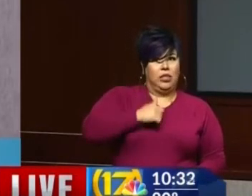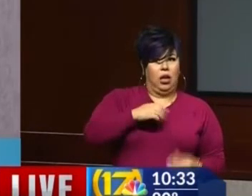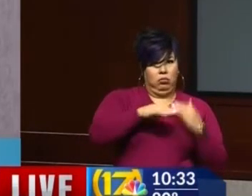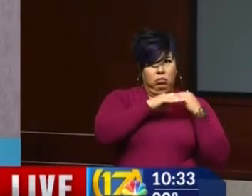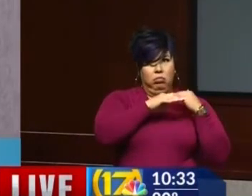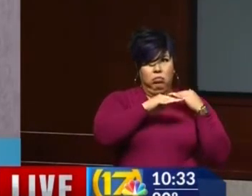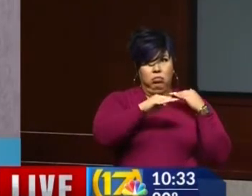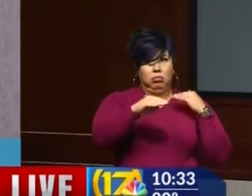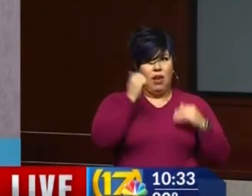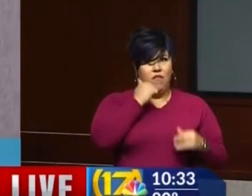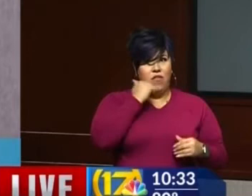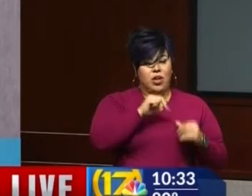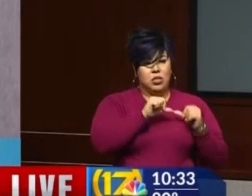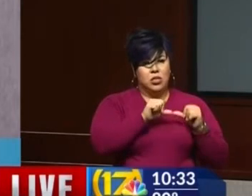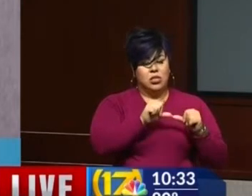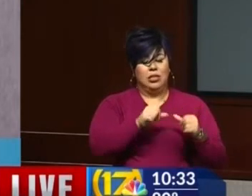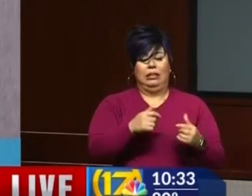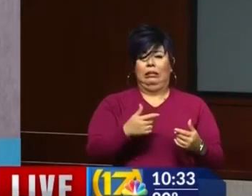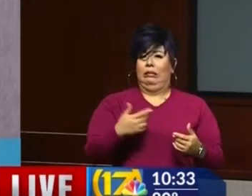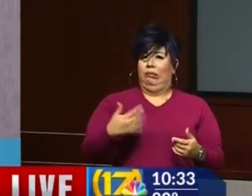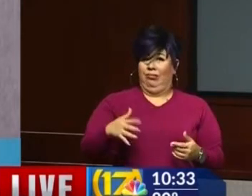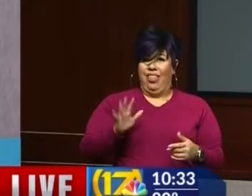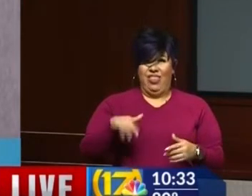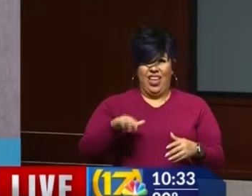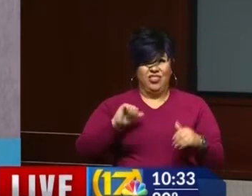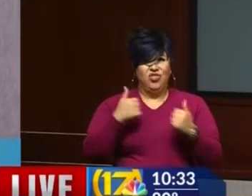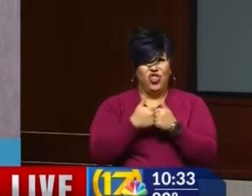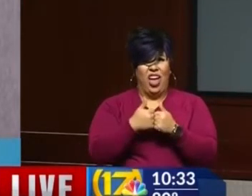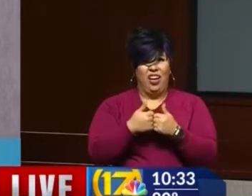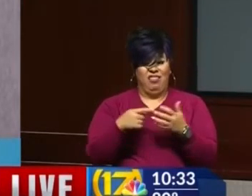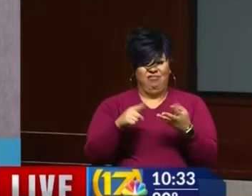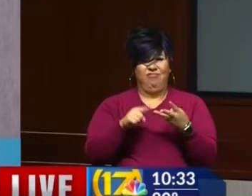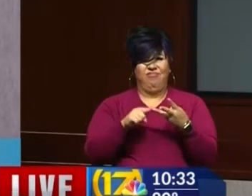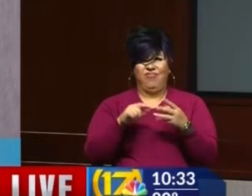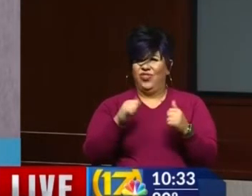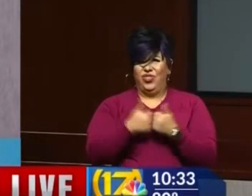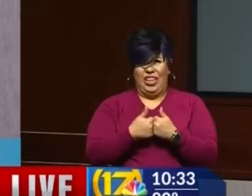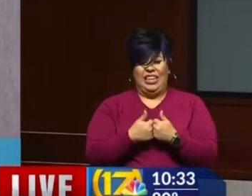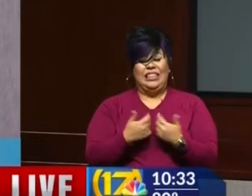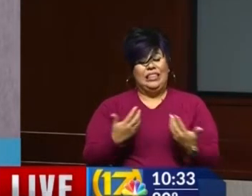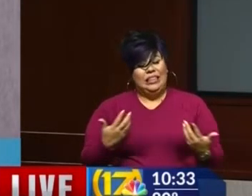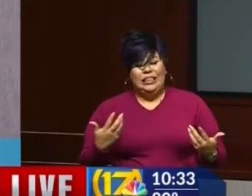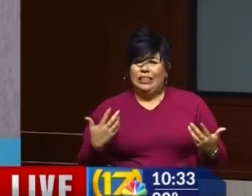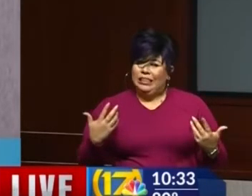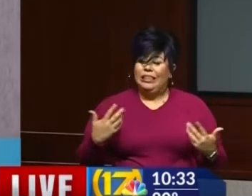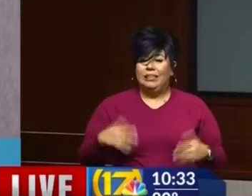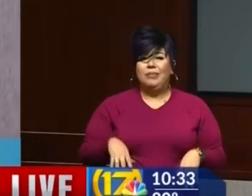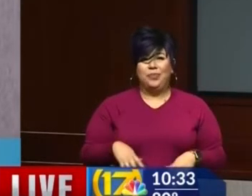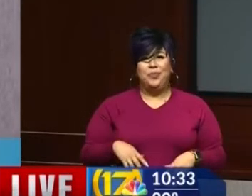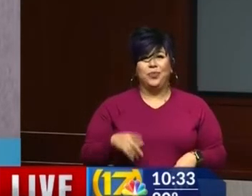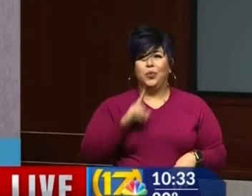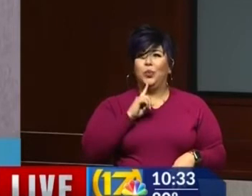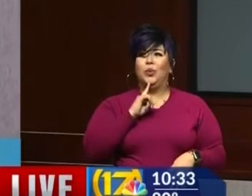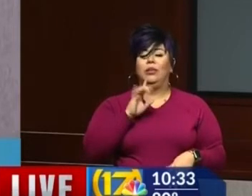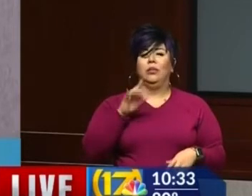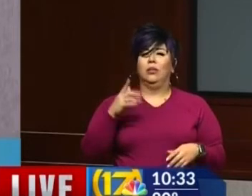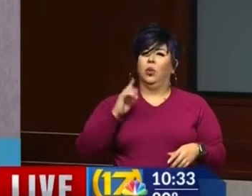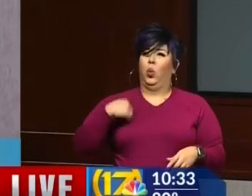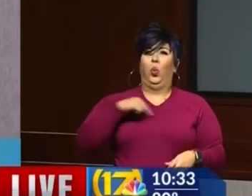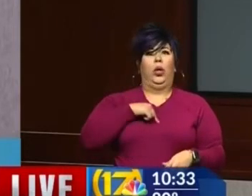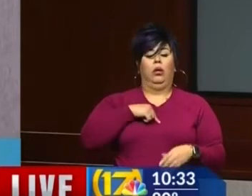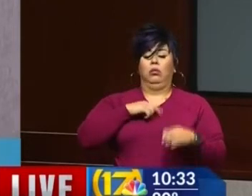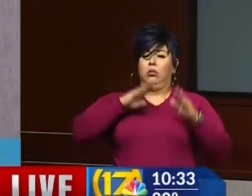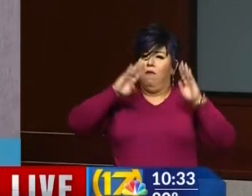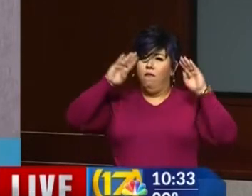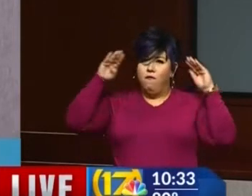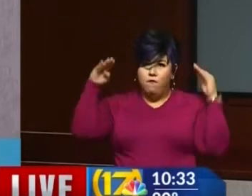It's a much more challenging metric. Which is why we're spending so much time on it. It is the number one issue